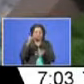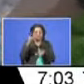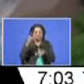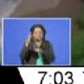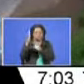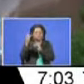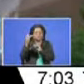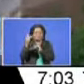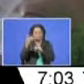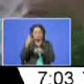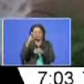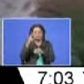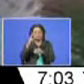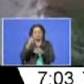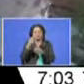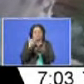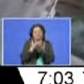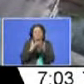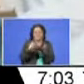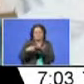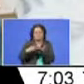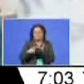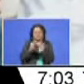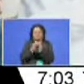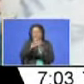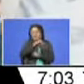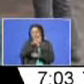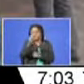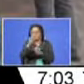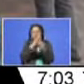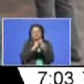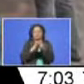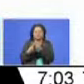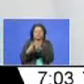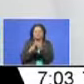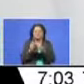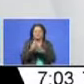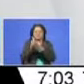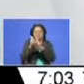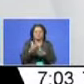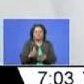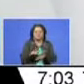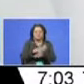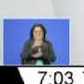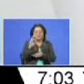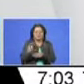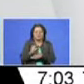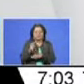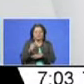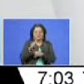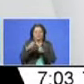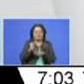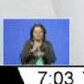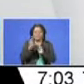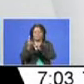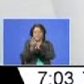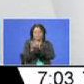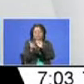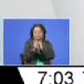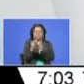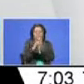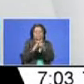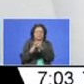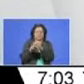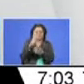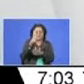with other union leaders come Monday. The record to reflect that I met with the union 6 months ago, and I've